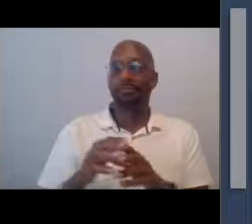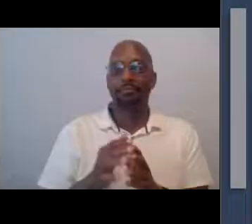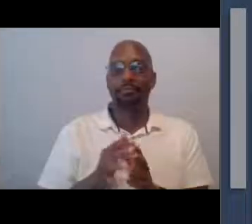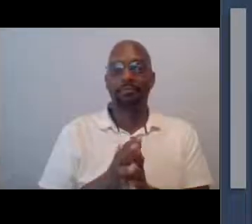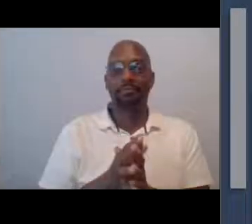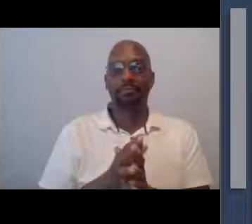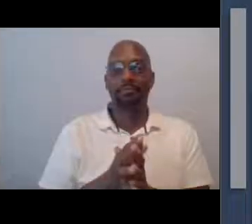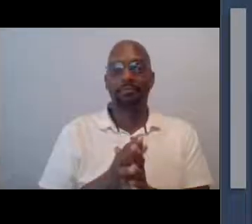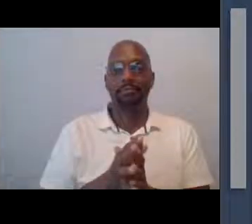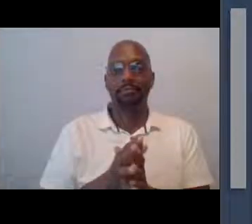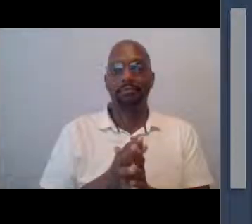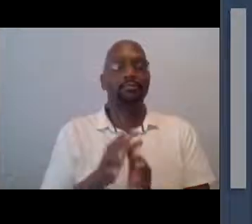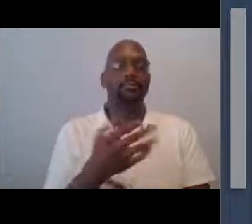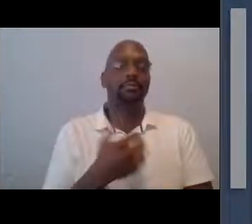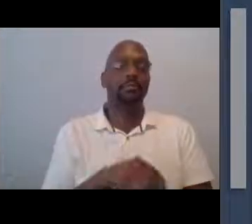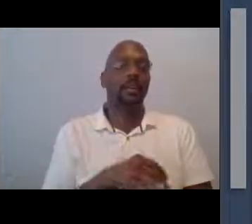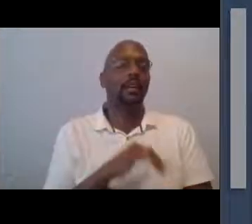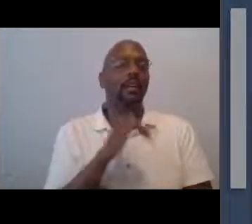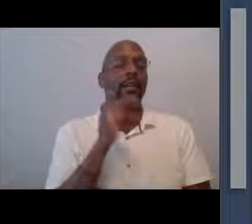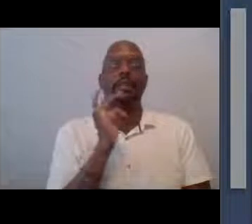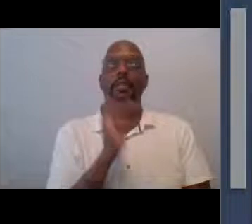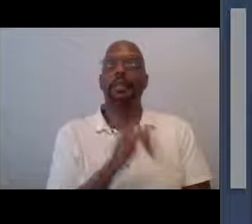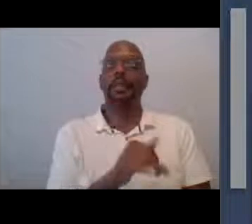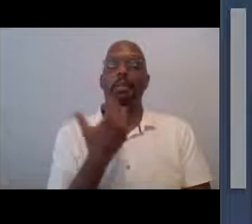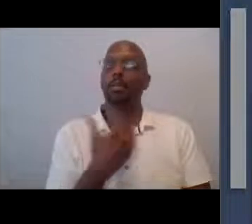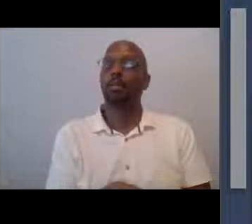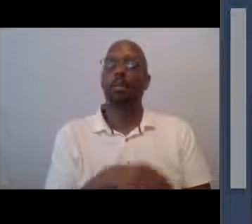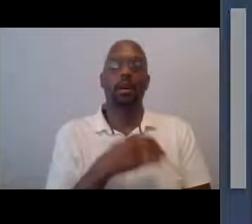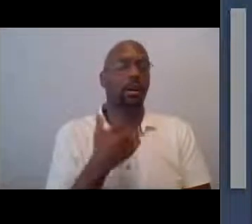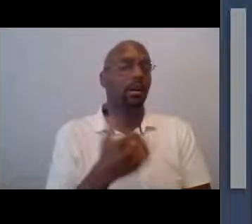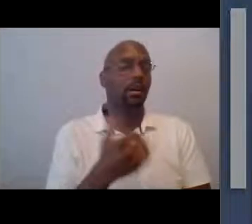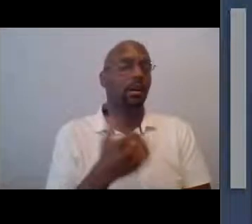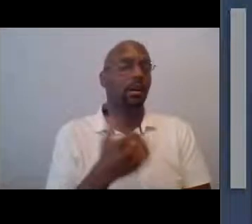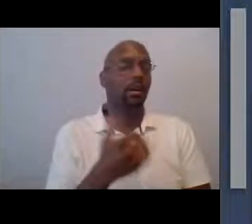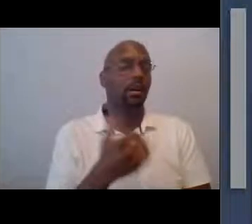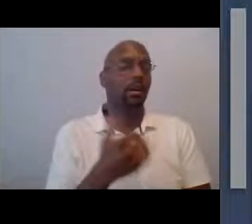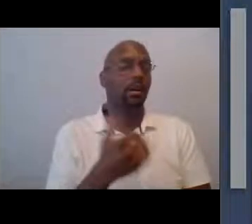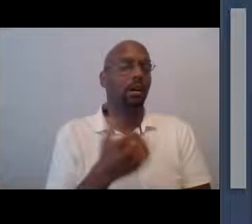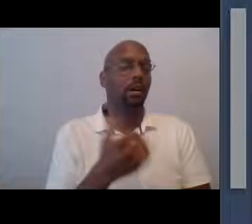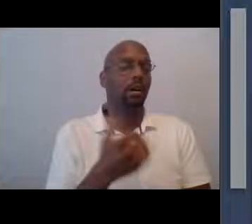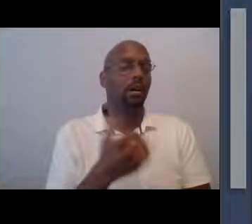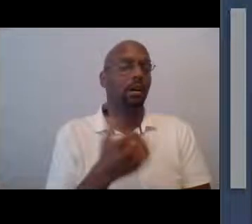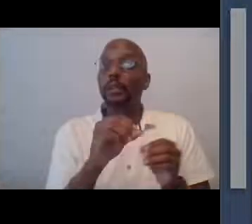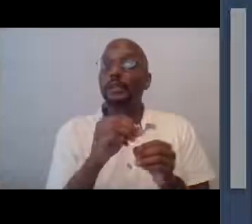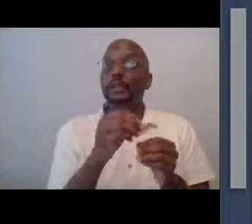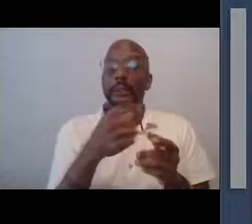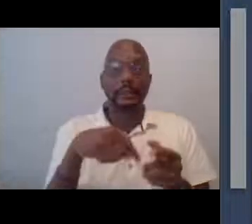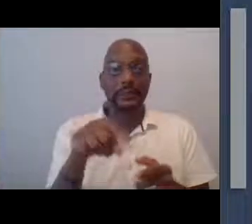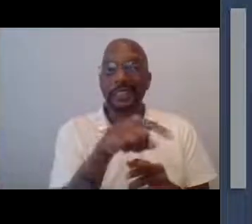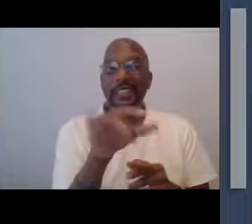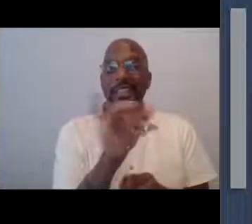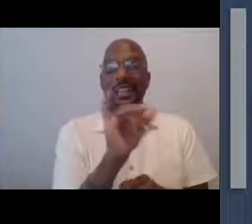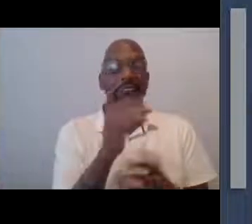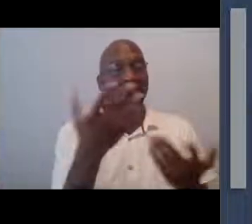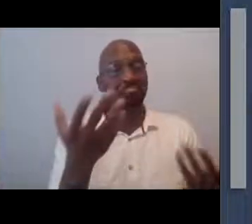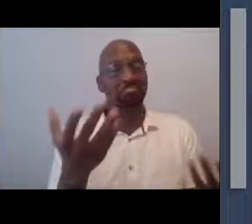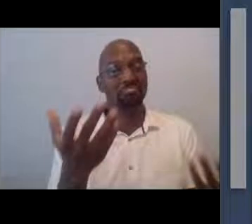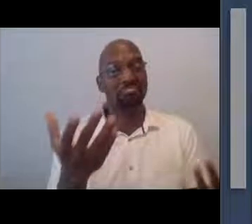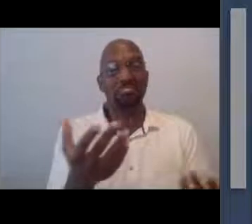And that's a disservice, but it's organizations like Mr.